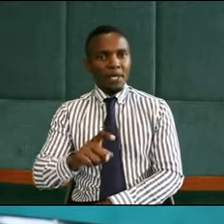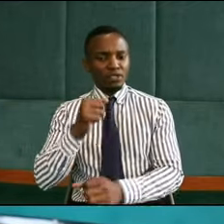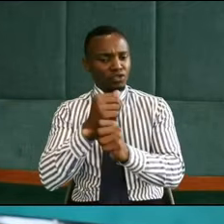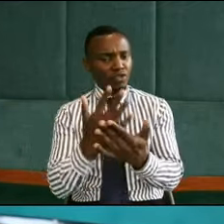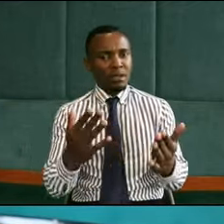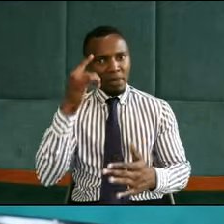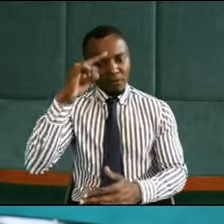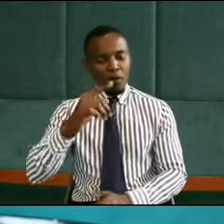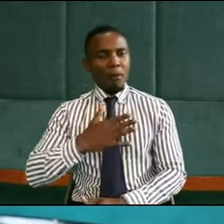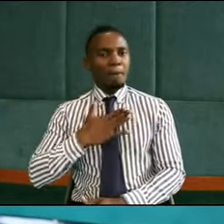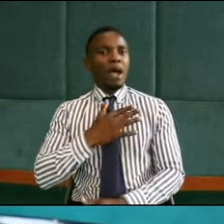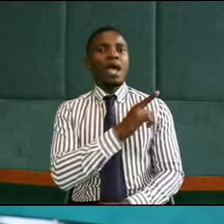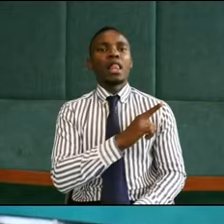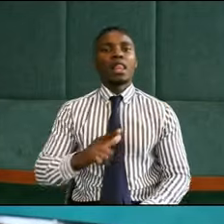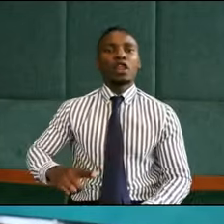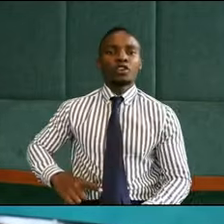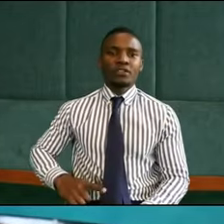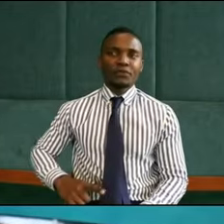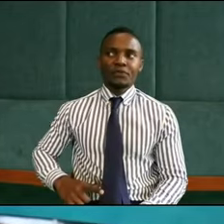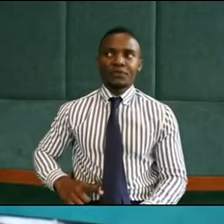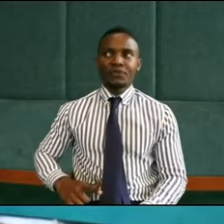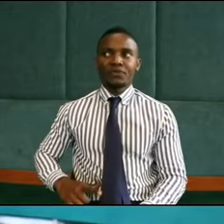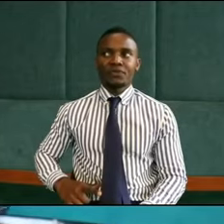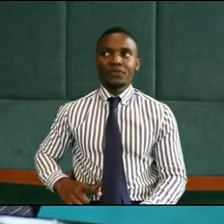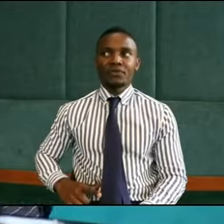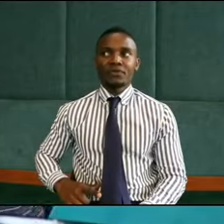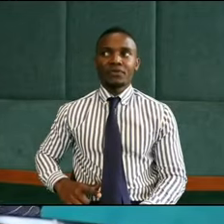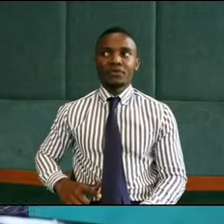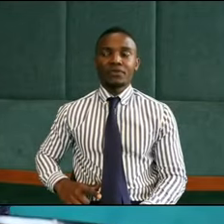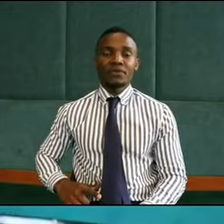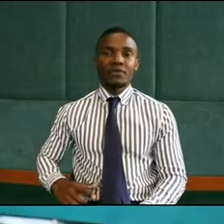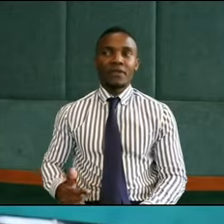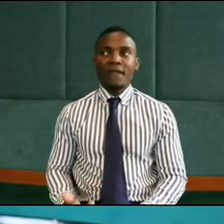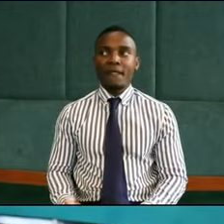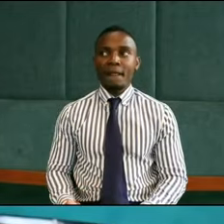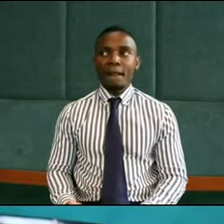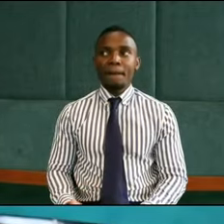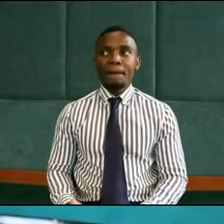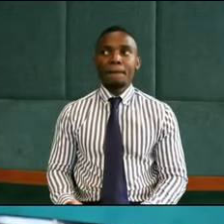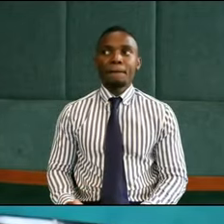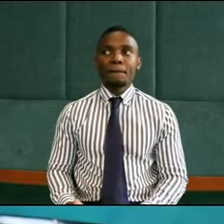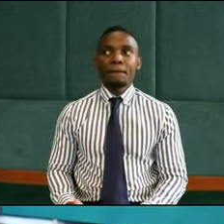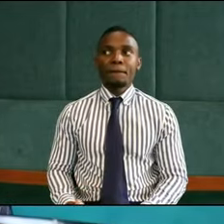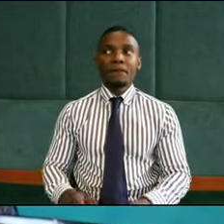Friends, had these words been spoken to them when their weary spirit needed them so